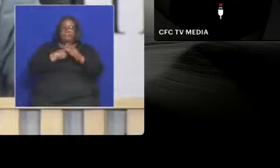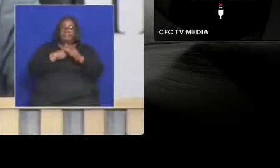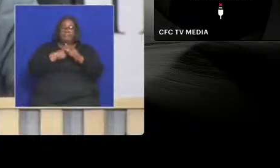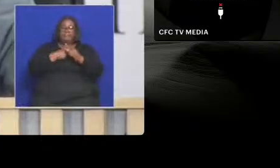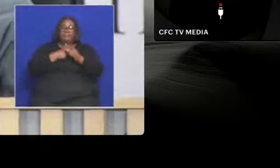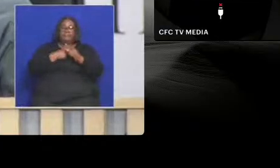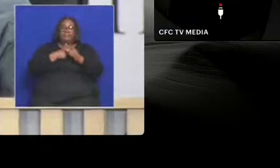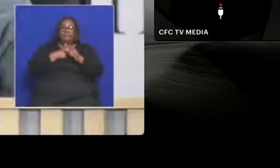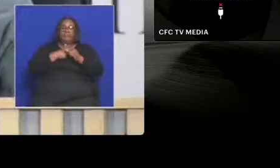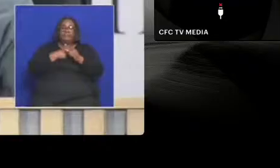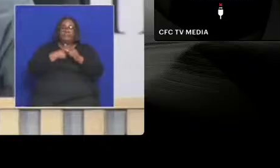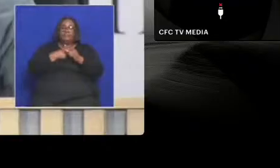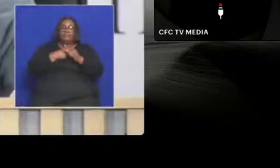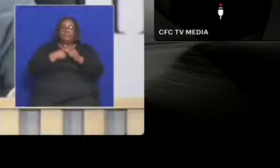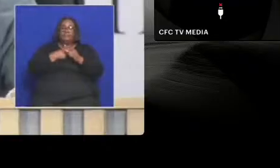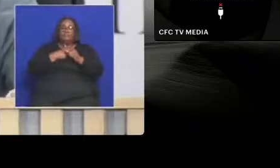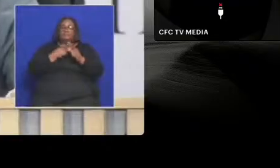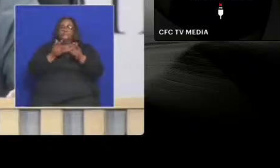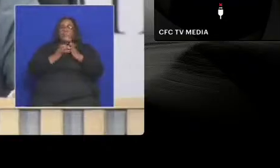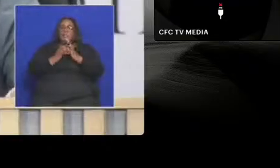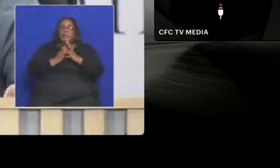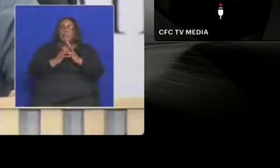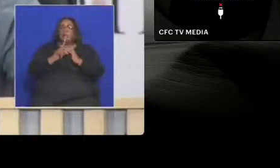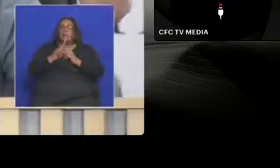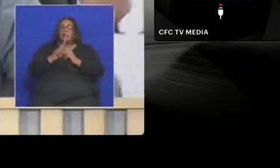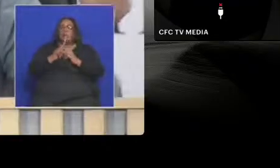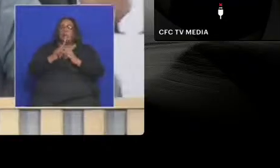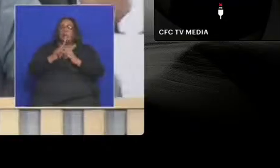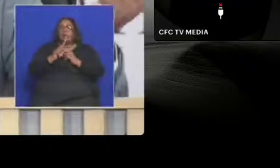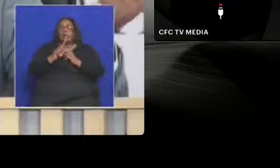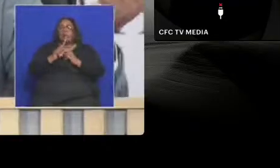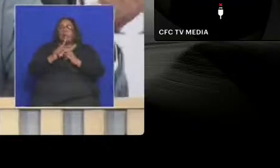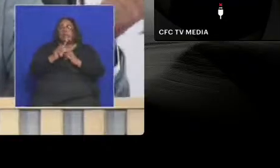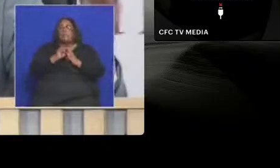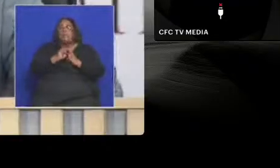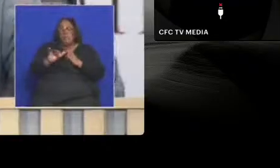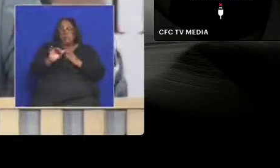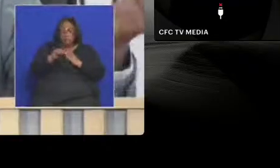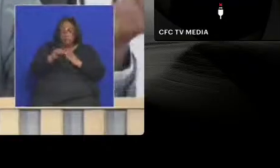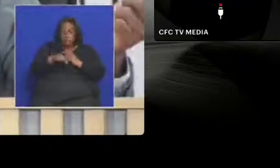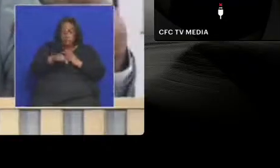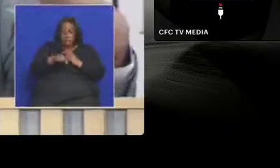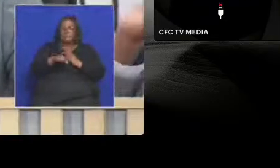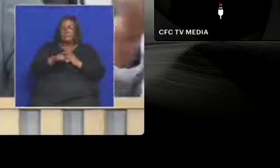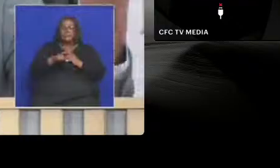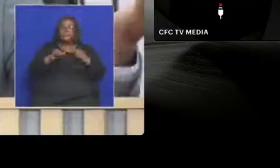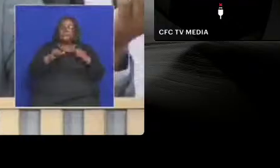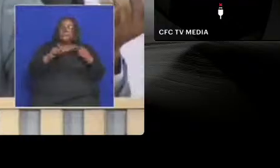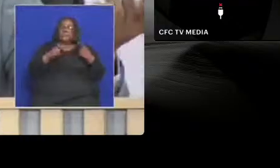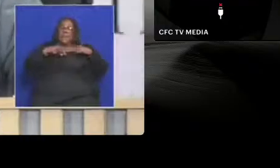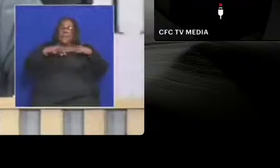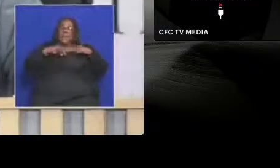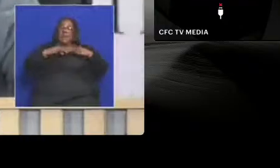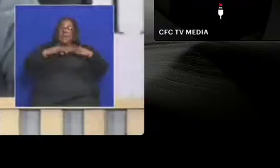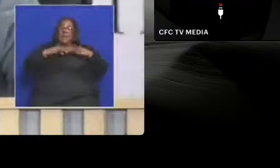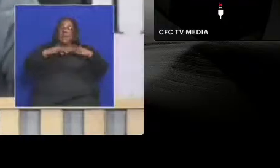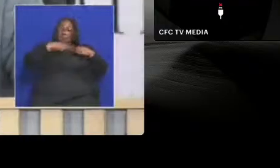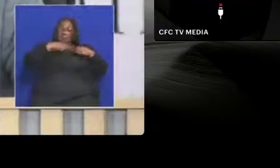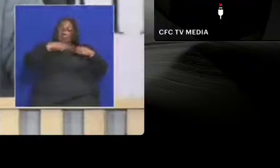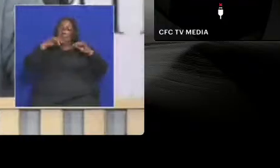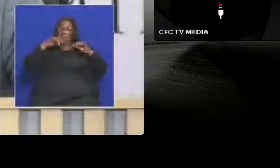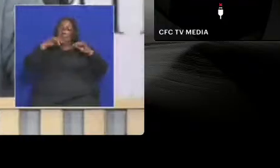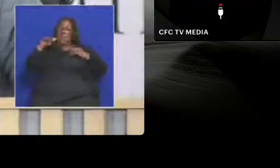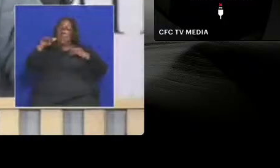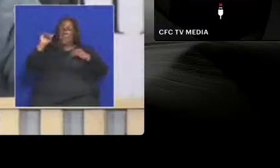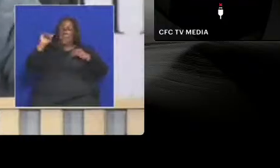I'll give you an example of 1 million rands. Yes. From our own personal accounts, put